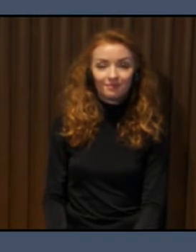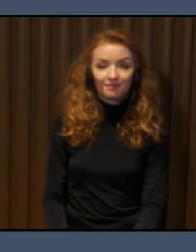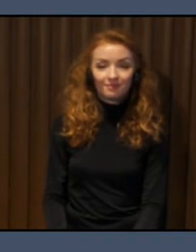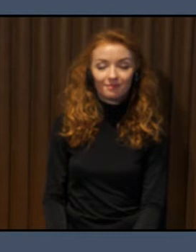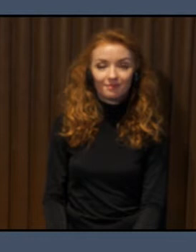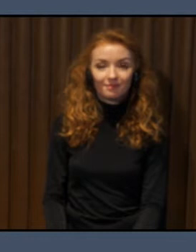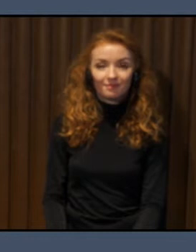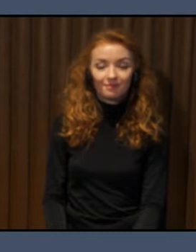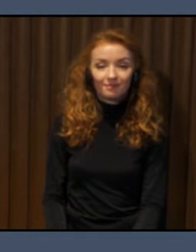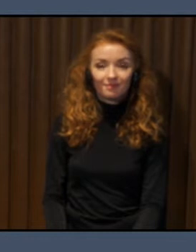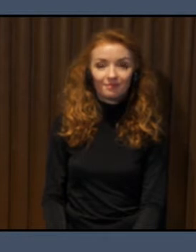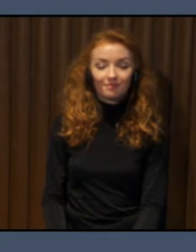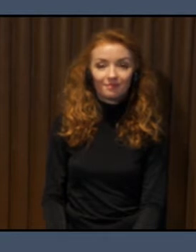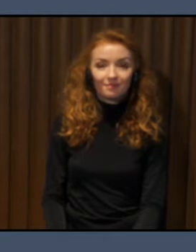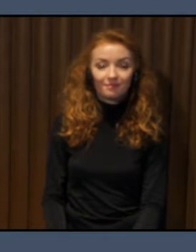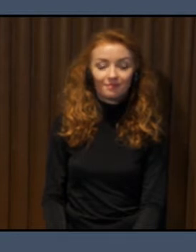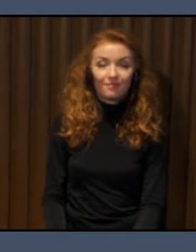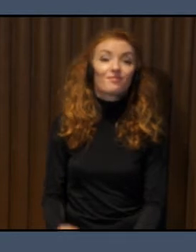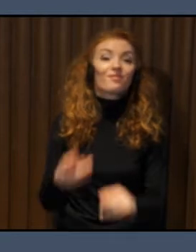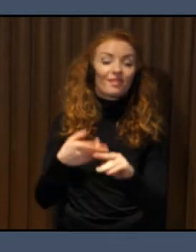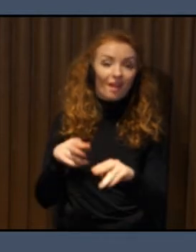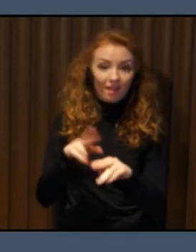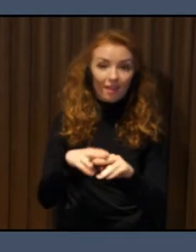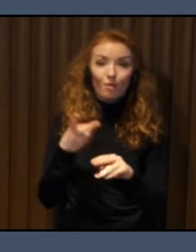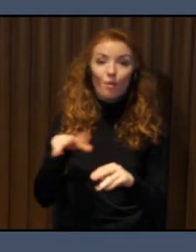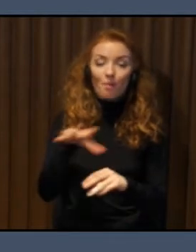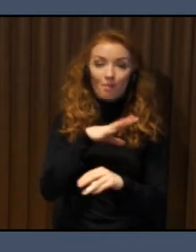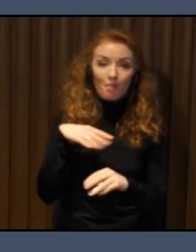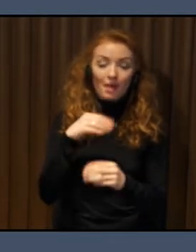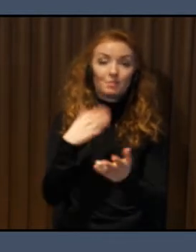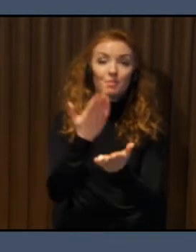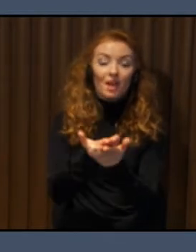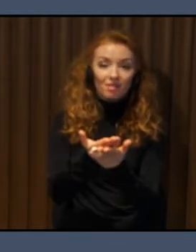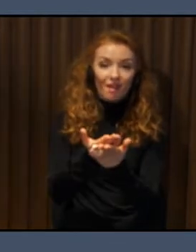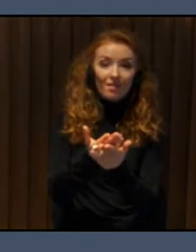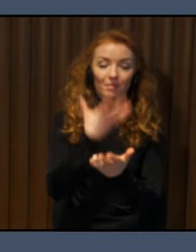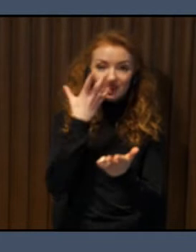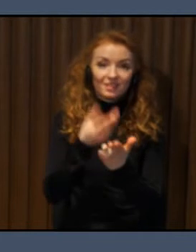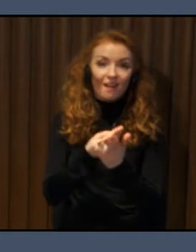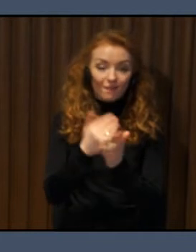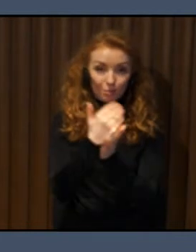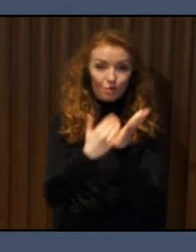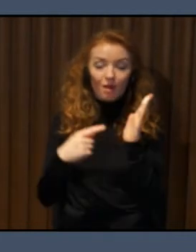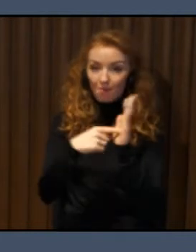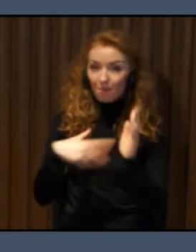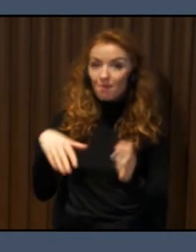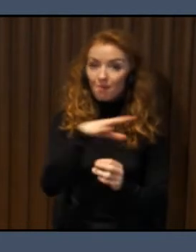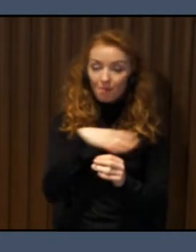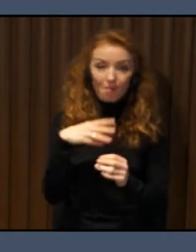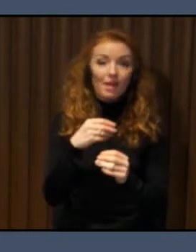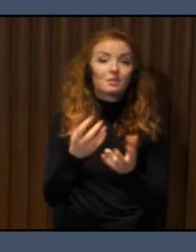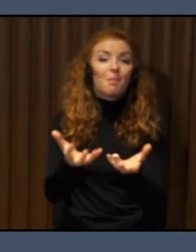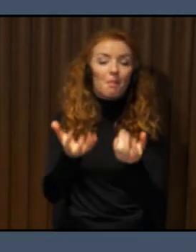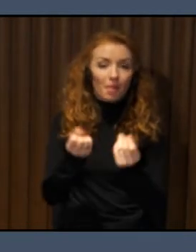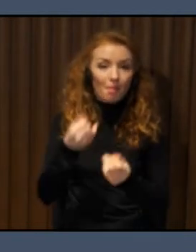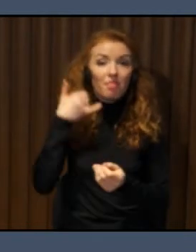So, what we do in A-Check, we get to an asset, we take our phone, our tablet, we get out the app, we map